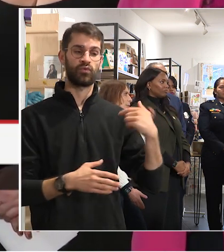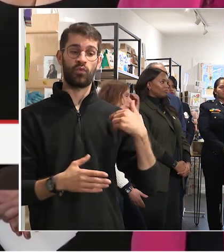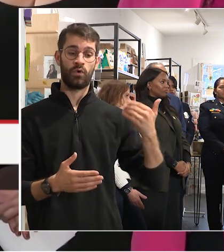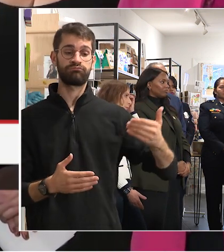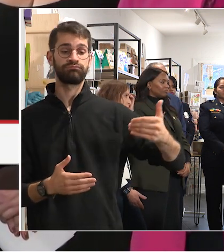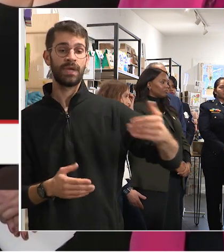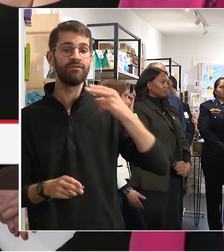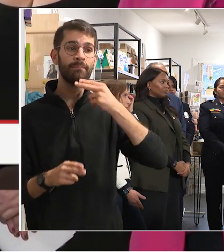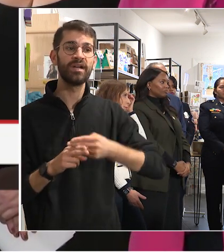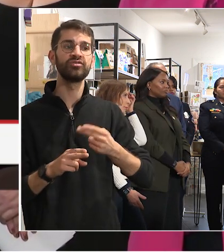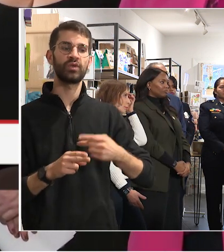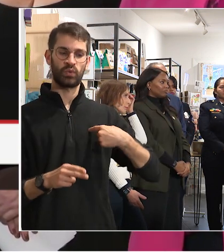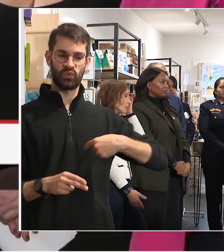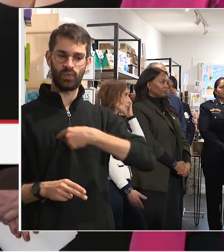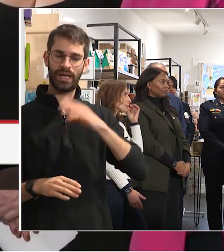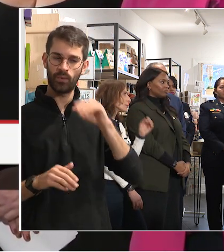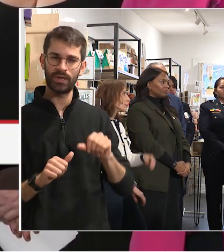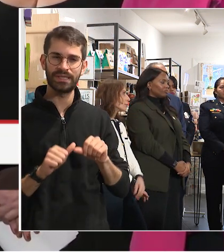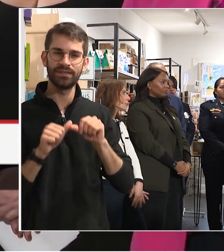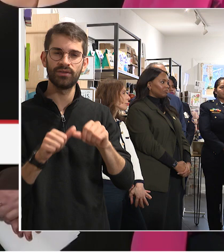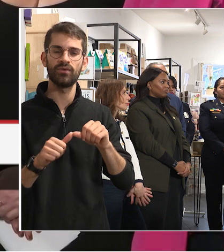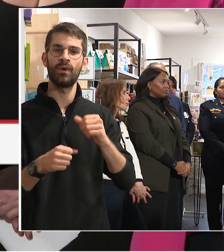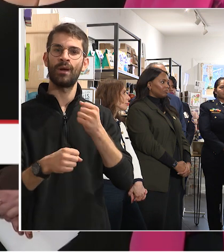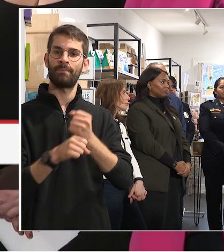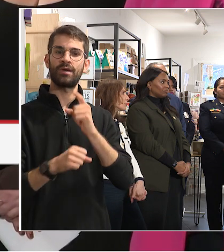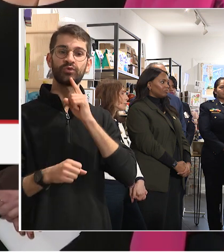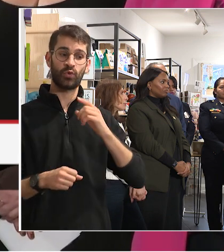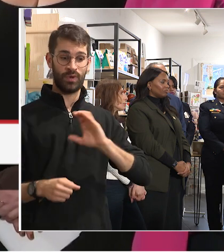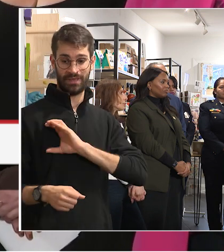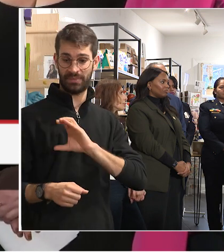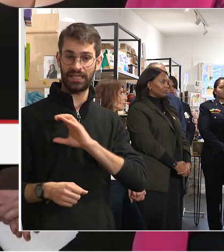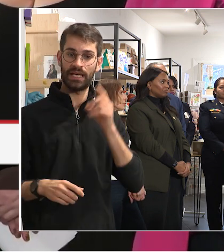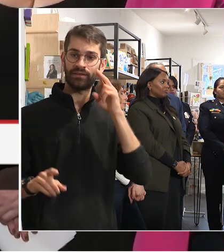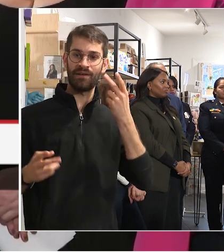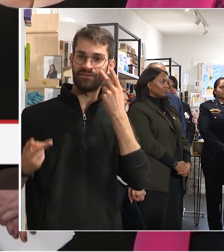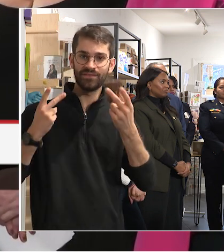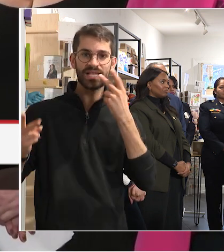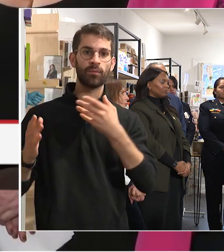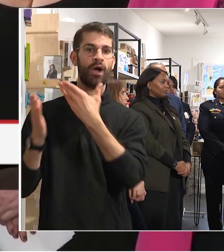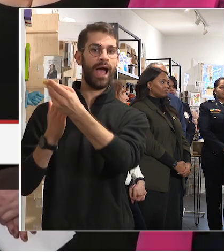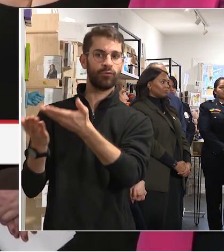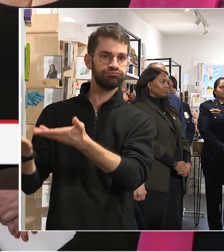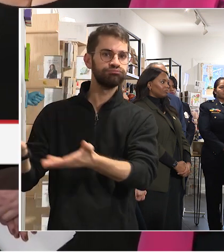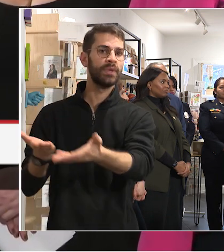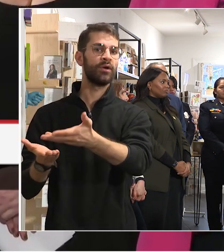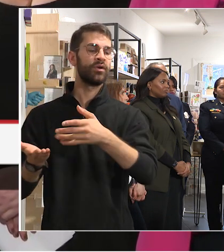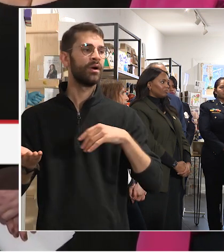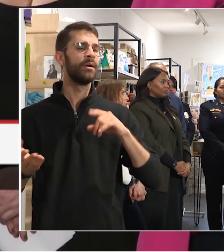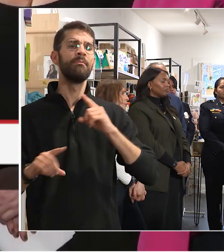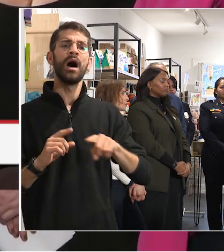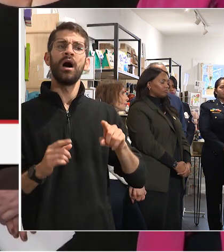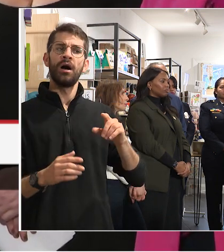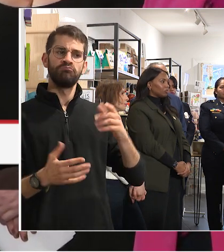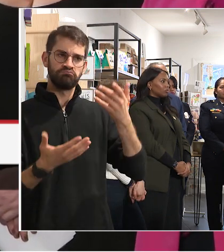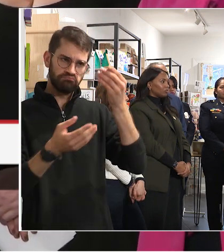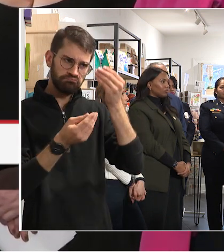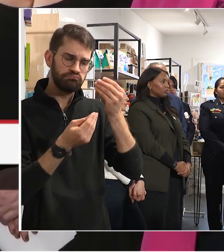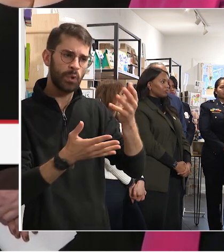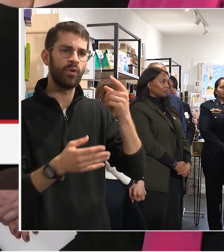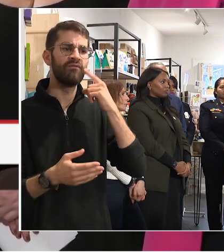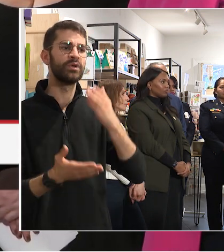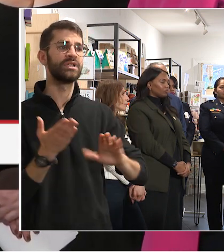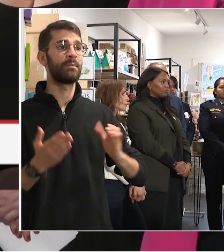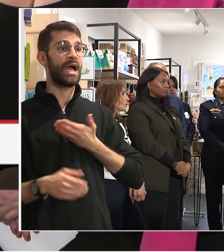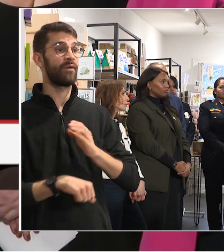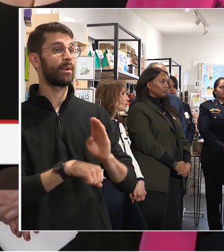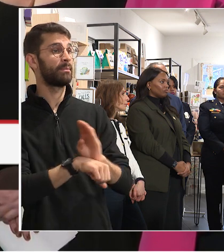will continue to make sure that we have a visible presence in those areas. But what I will say is that one of the things that I would like to offer to some of our businesses